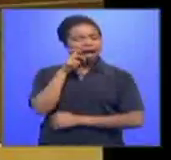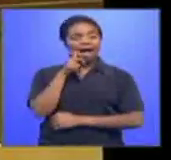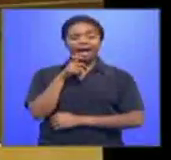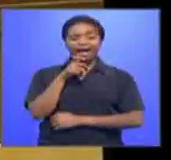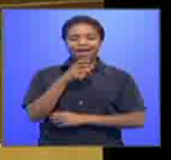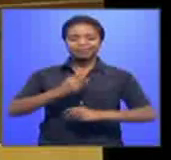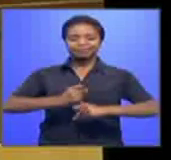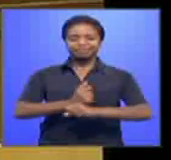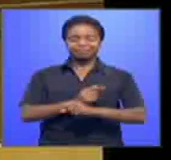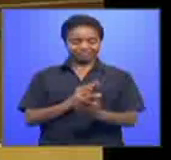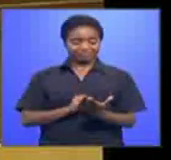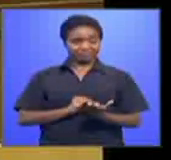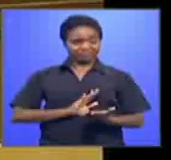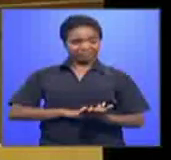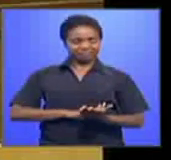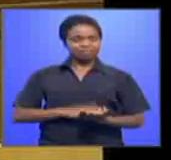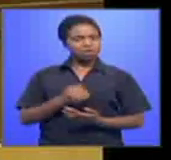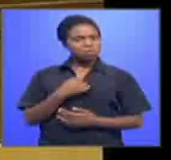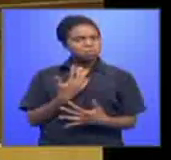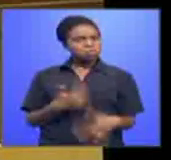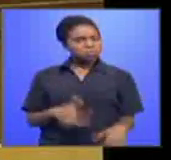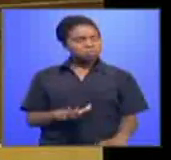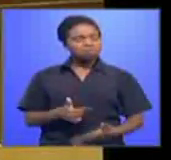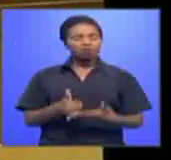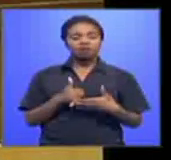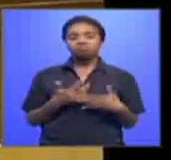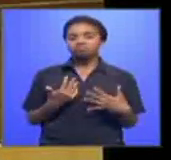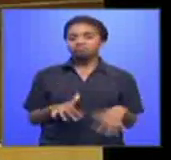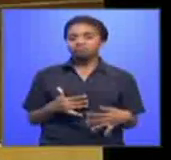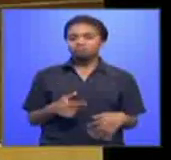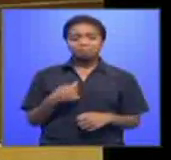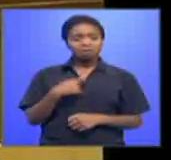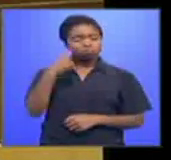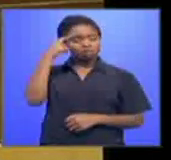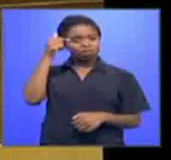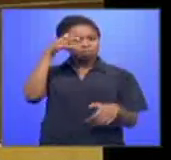I found the inputs very informative and enriching.